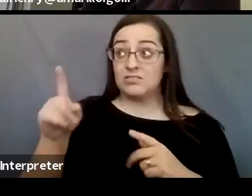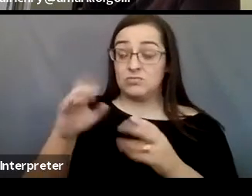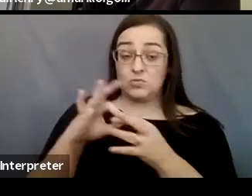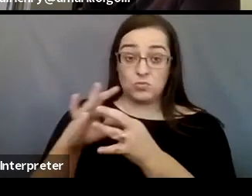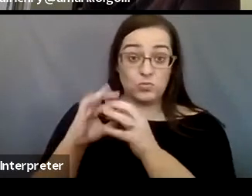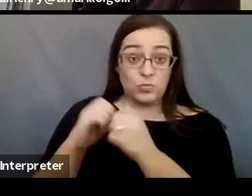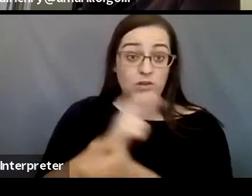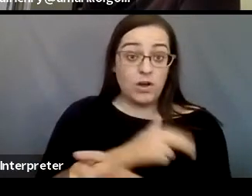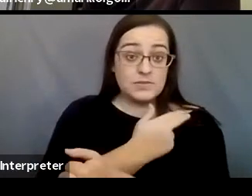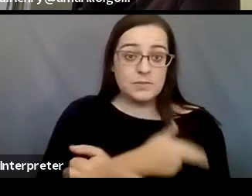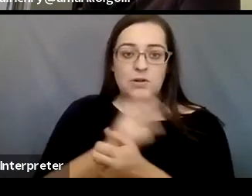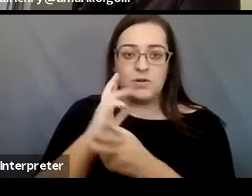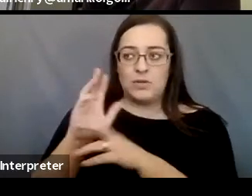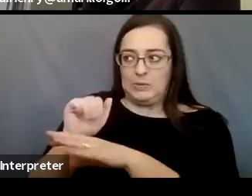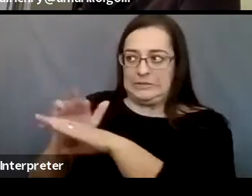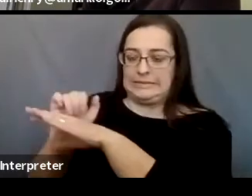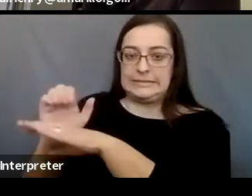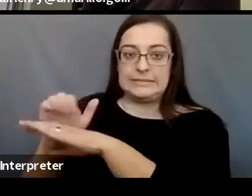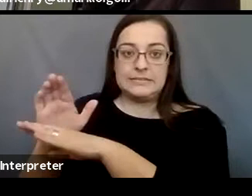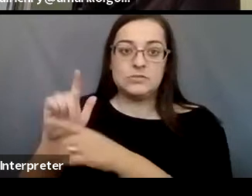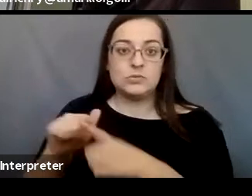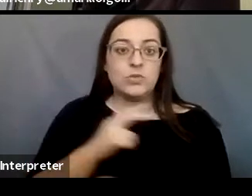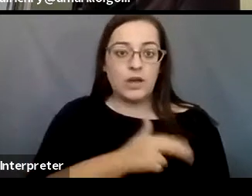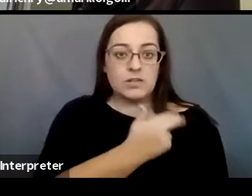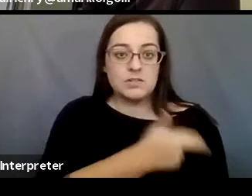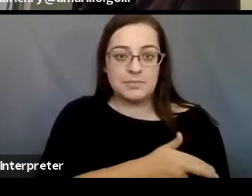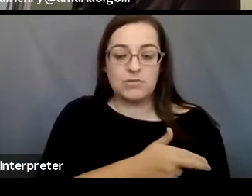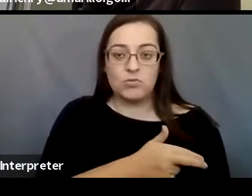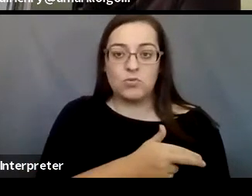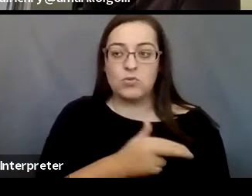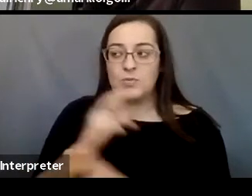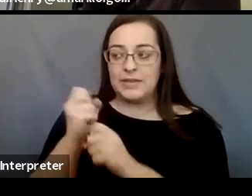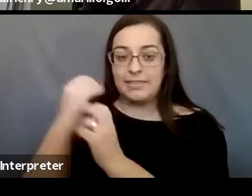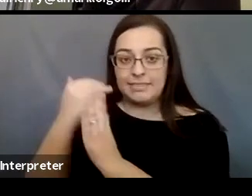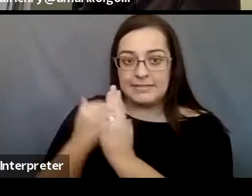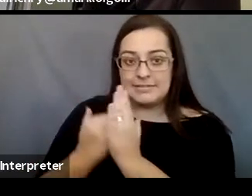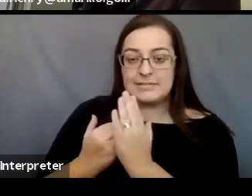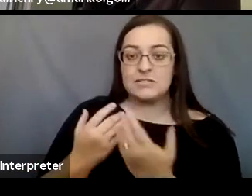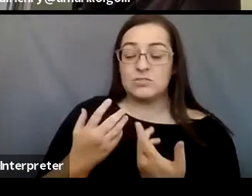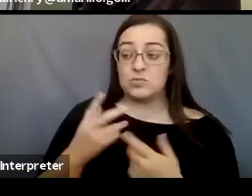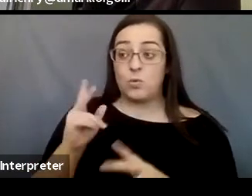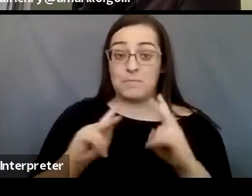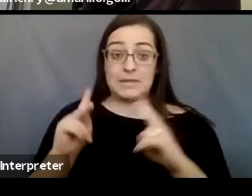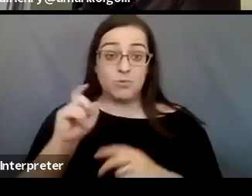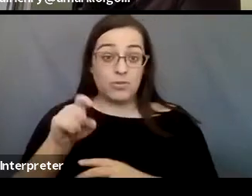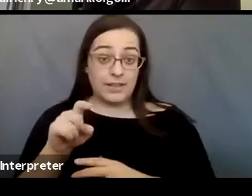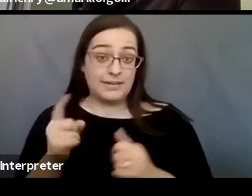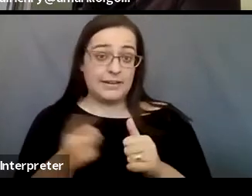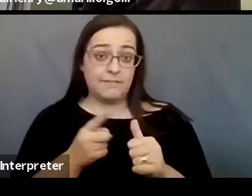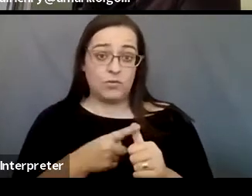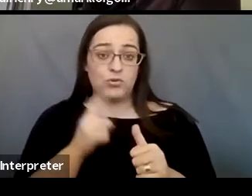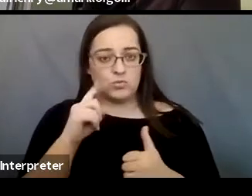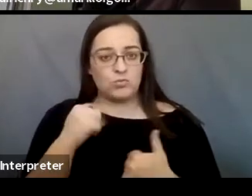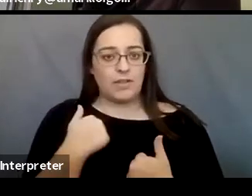the hospitals, and so those individuals who need it first can get it.